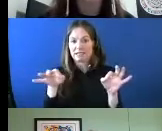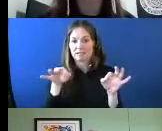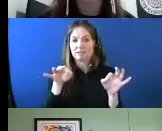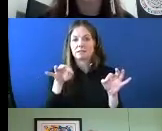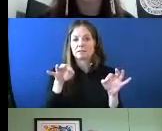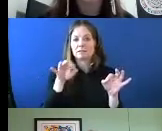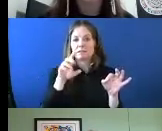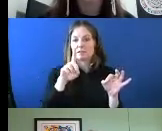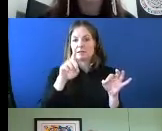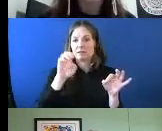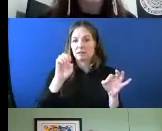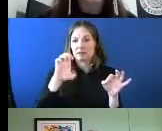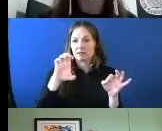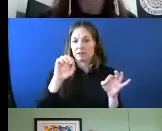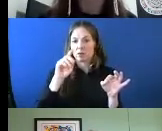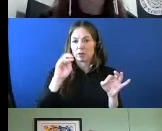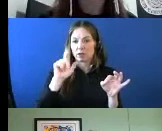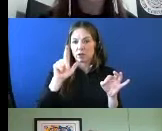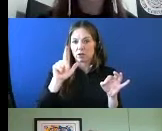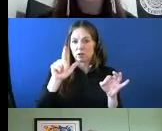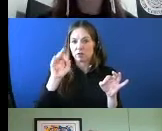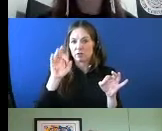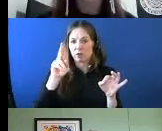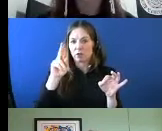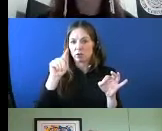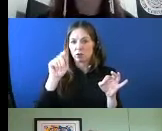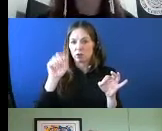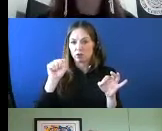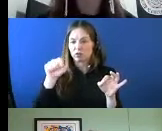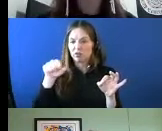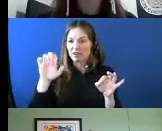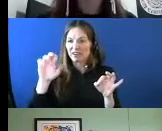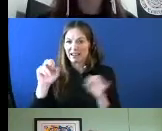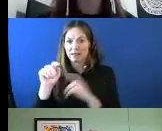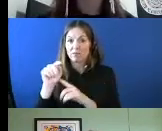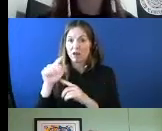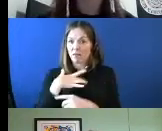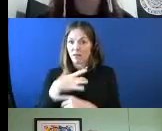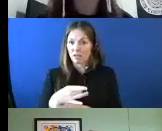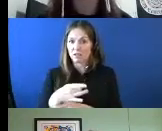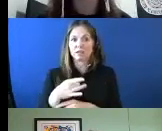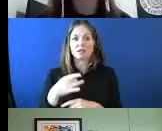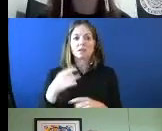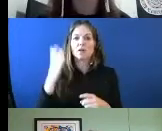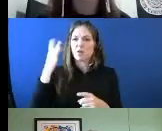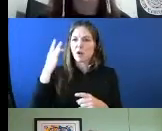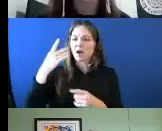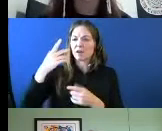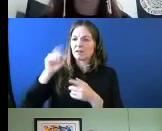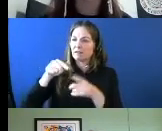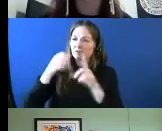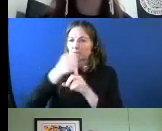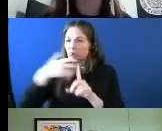decolonialfutures.net. They have other resources, but Towards Braiding actually talks about some of those ways that we can work